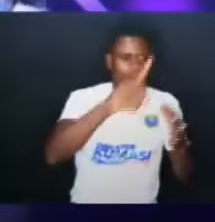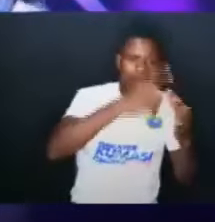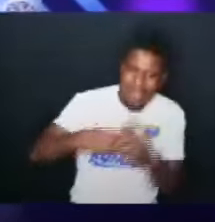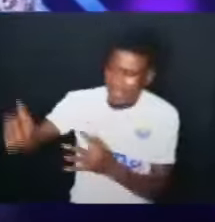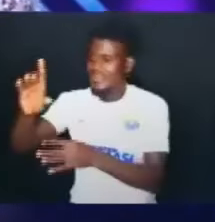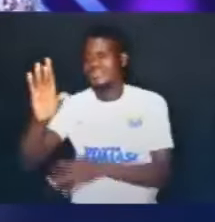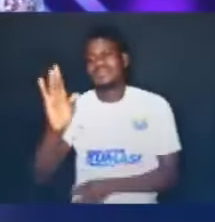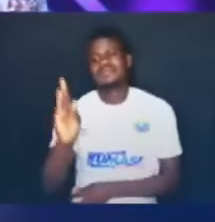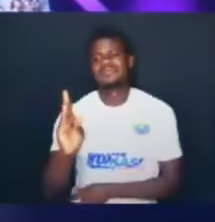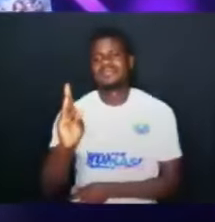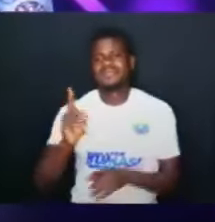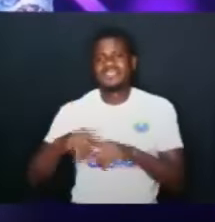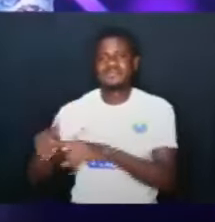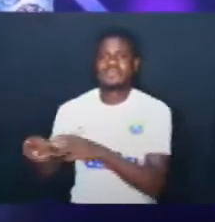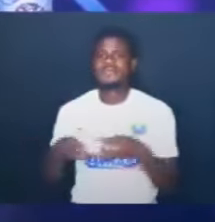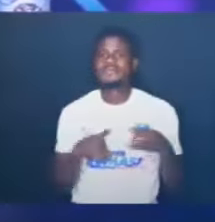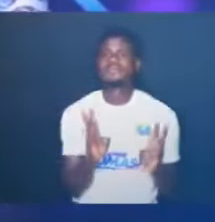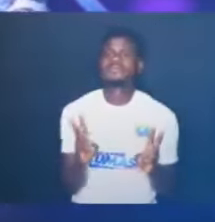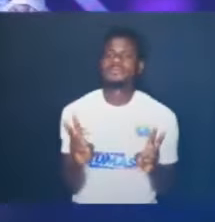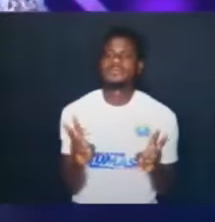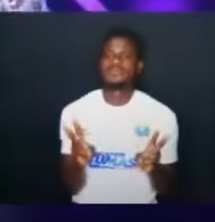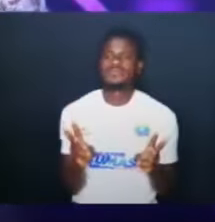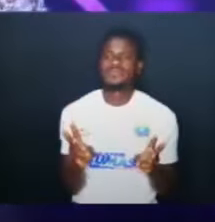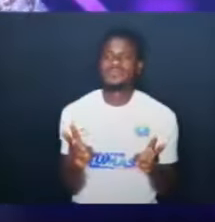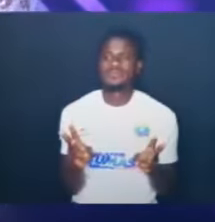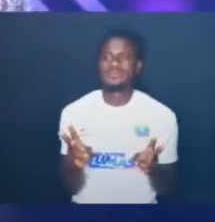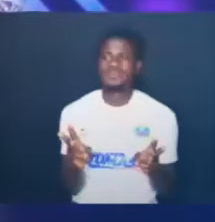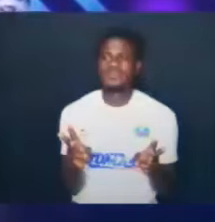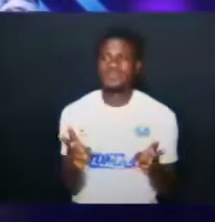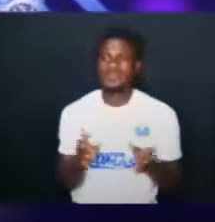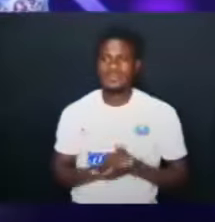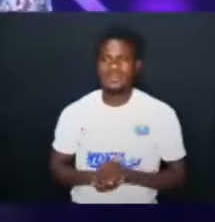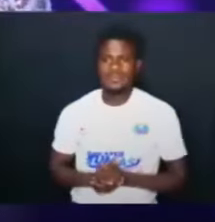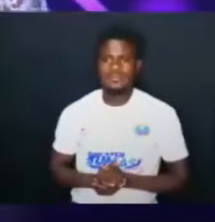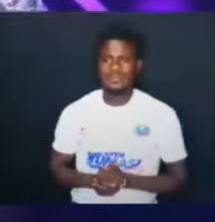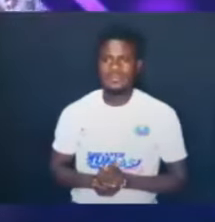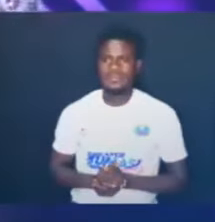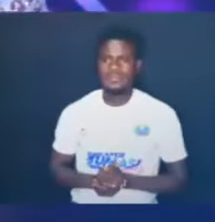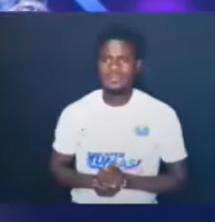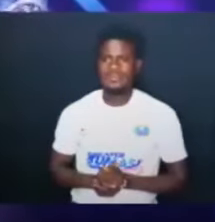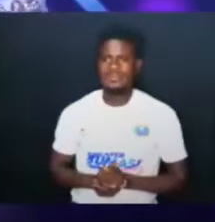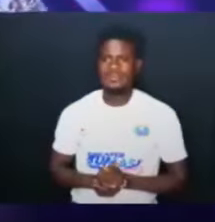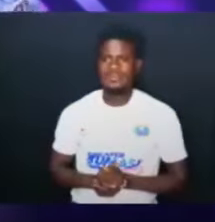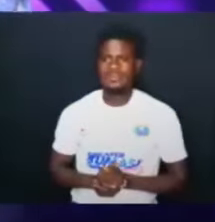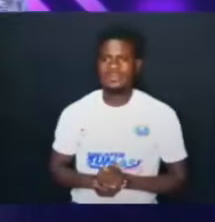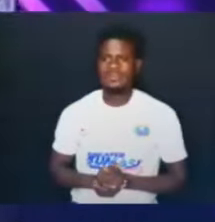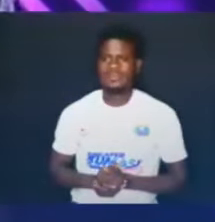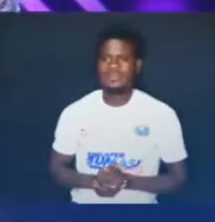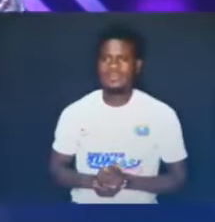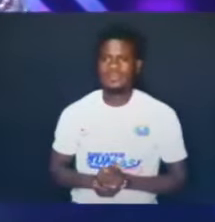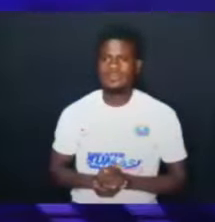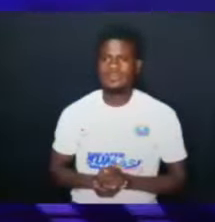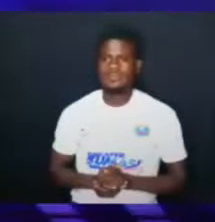adi nkuku o wanim na wonam akwan kroso be free abesiawo na wonam enkwan sonso e be